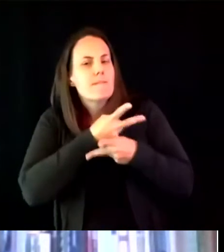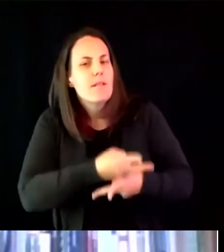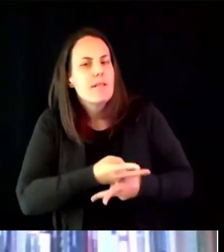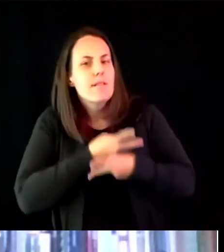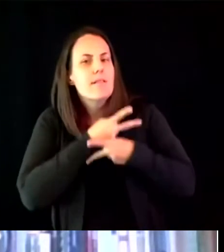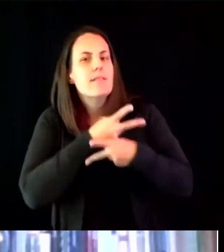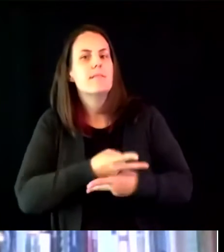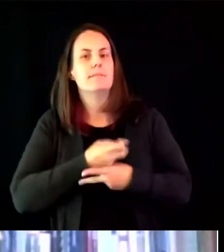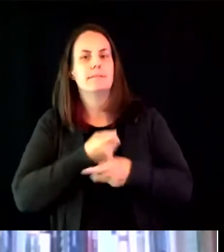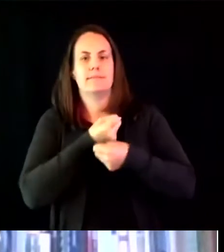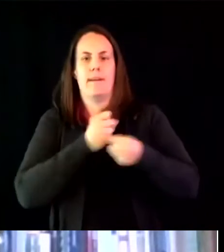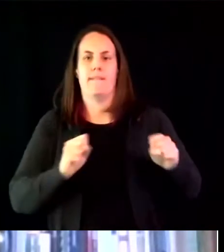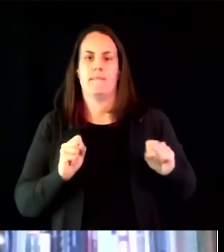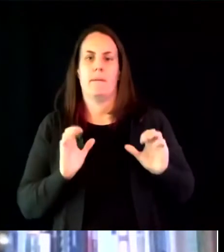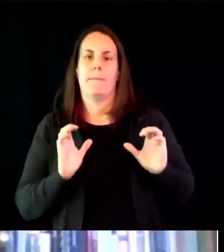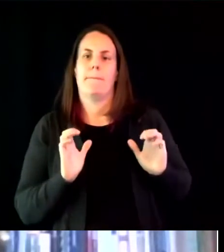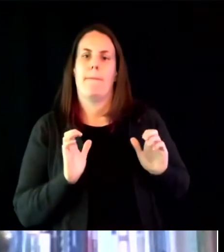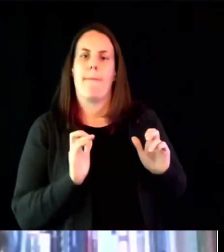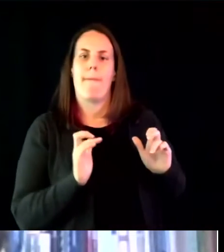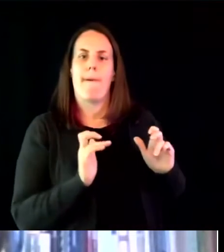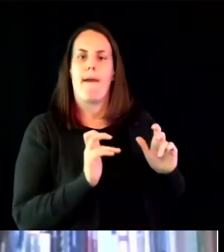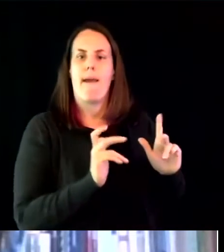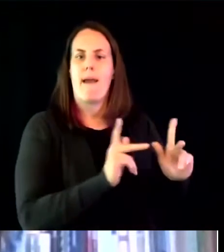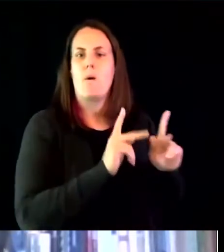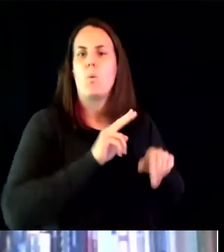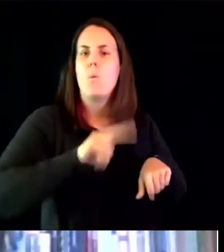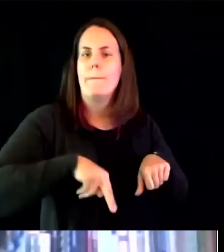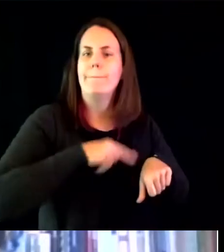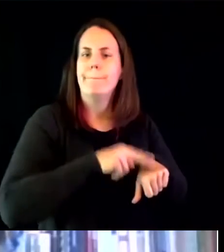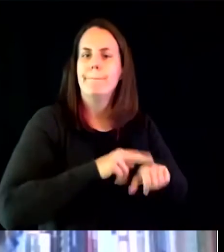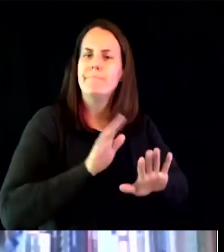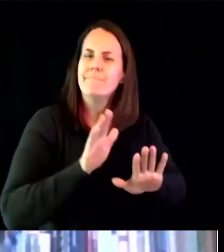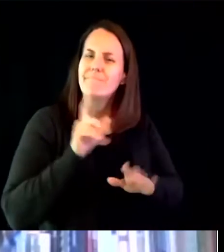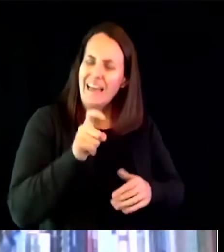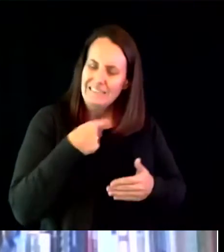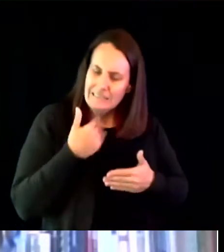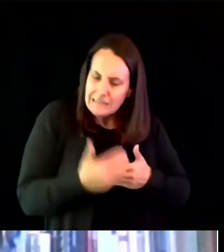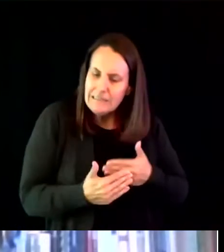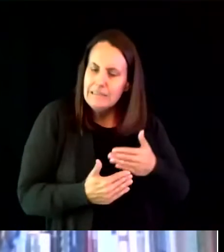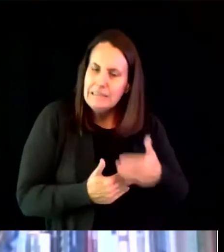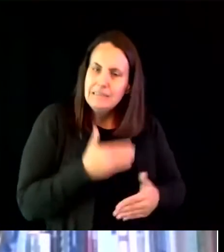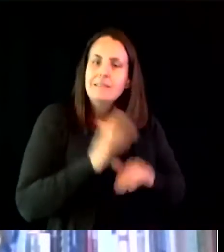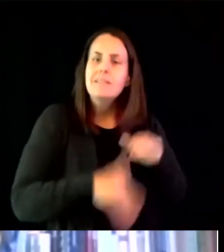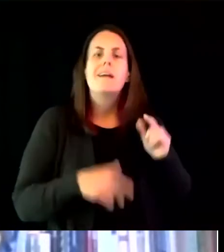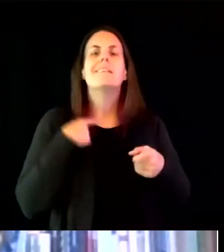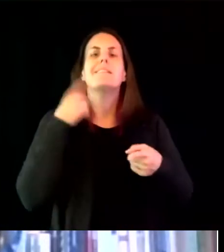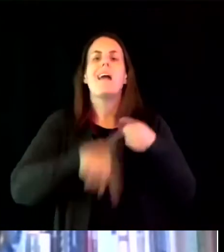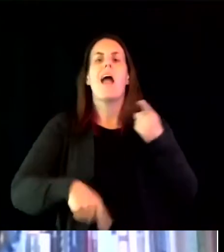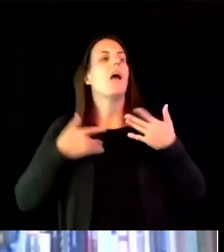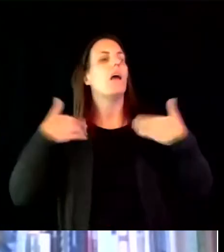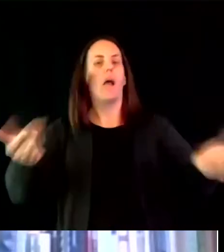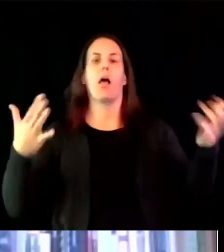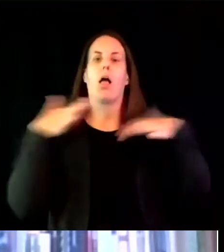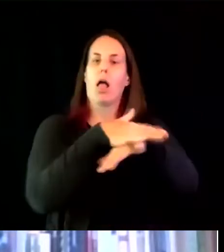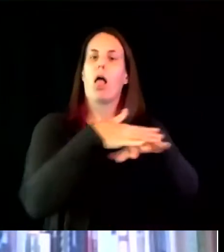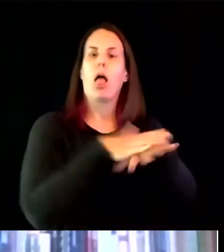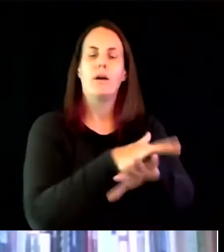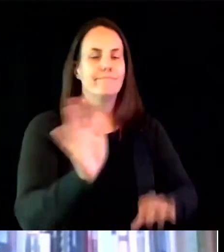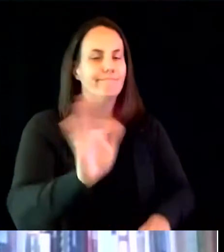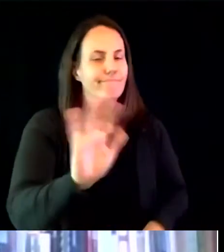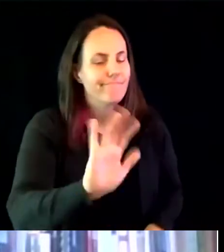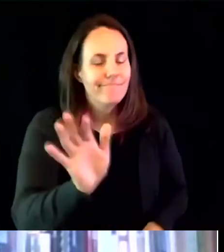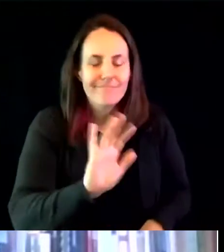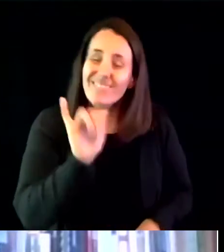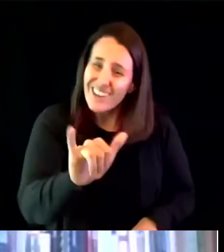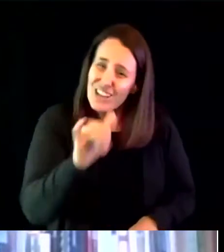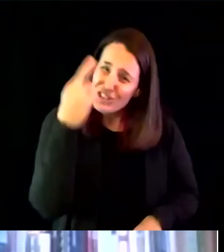interaction. But we've got to make a stop at this. The other thing that is contributing to it is when you have two,